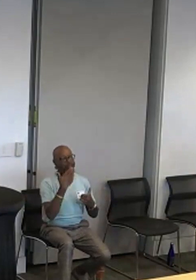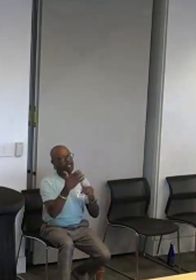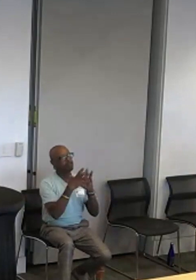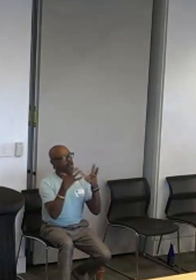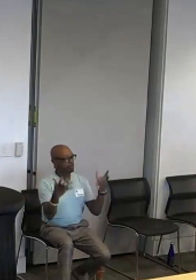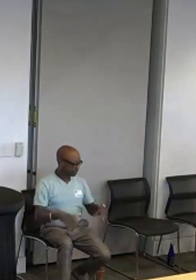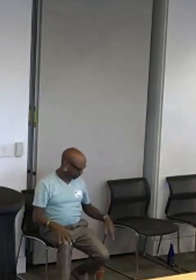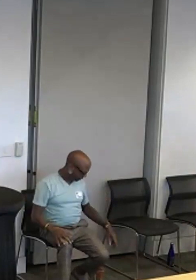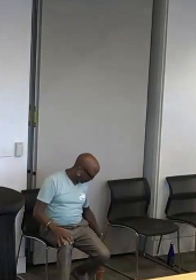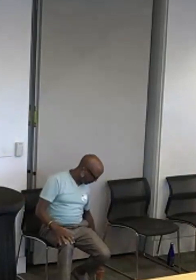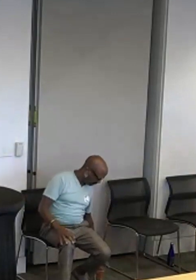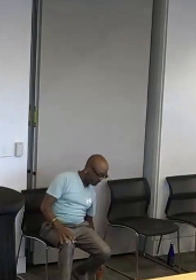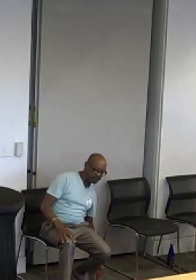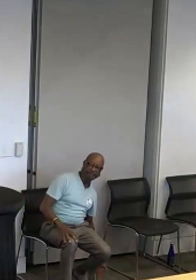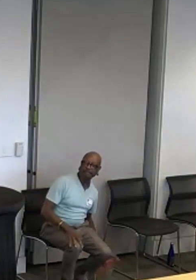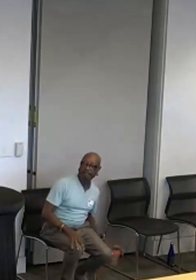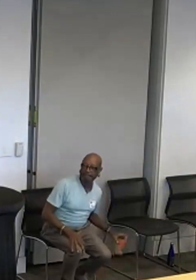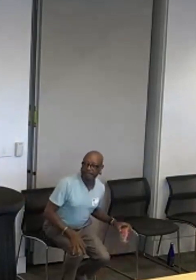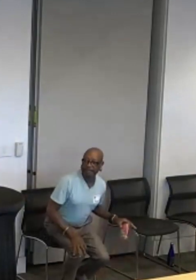much.